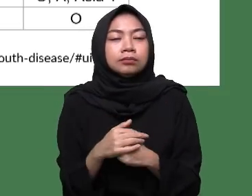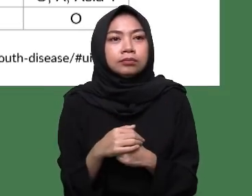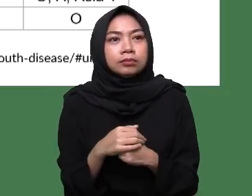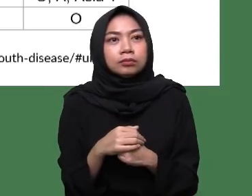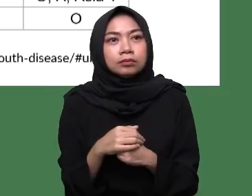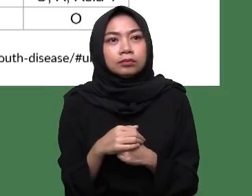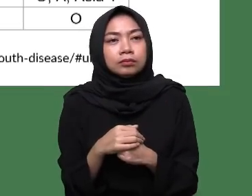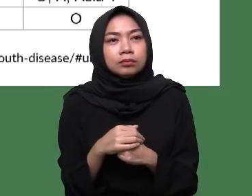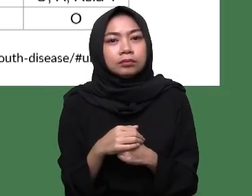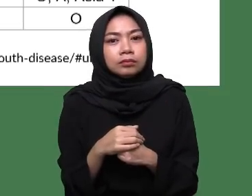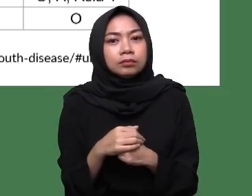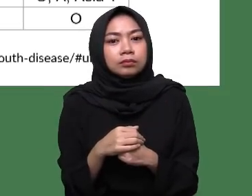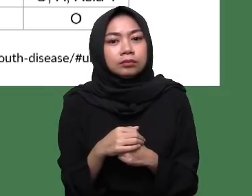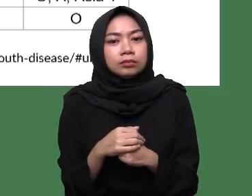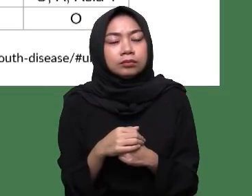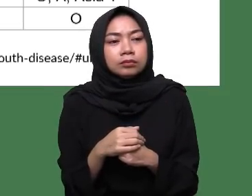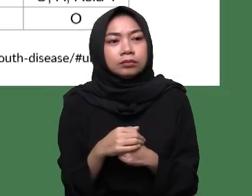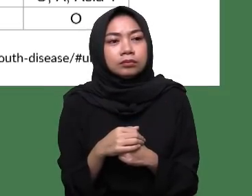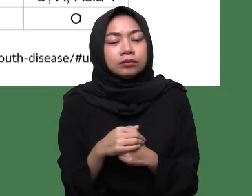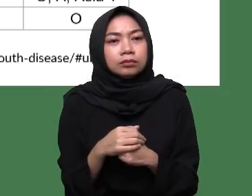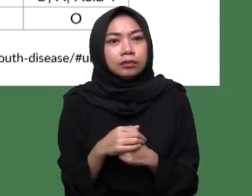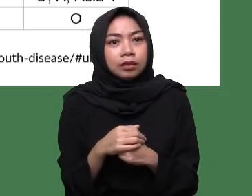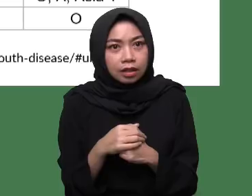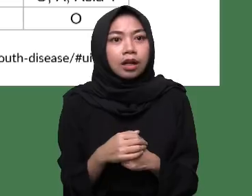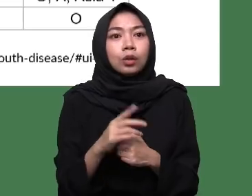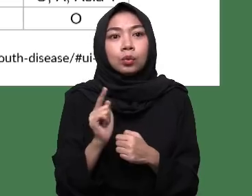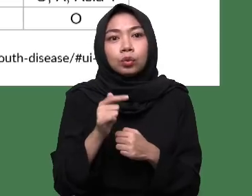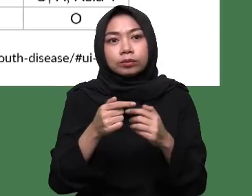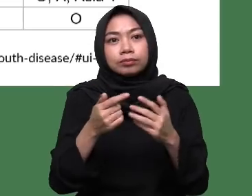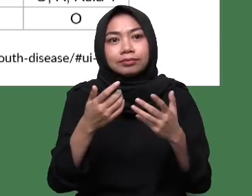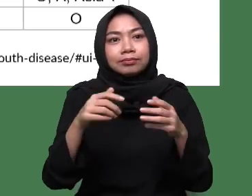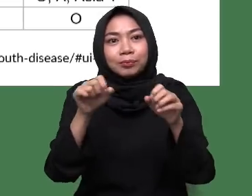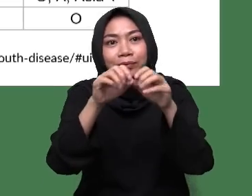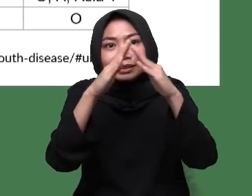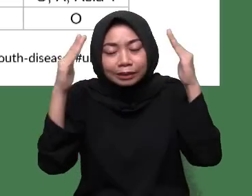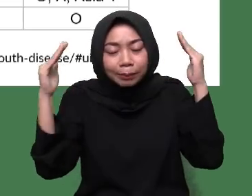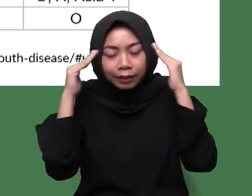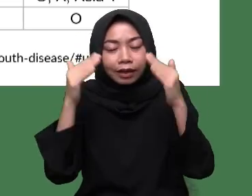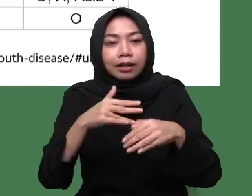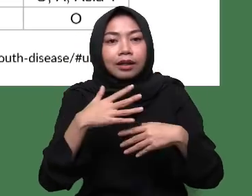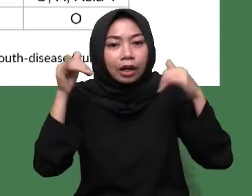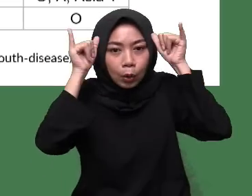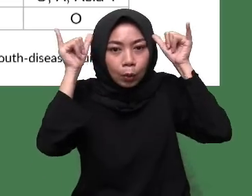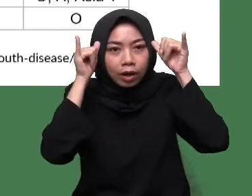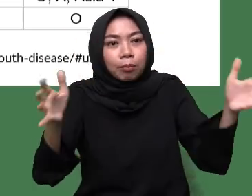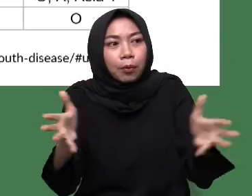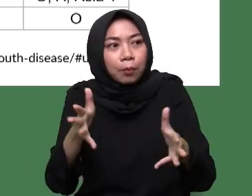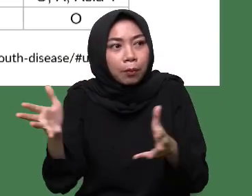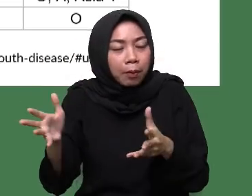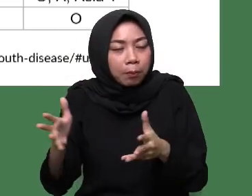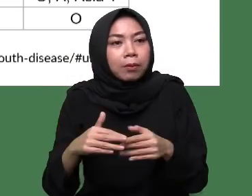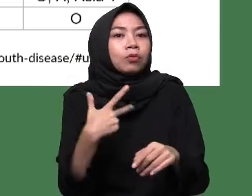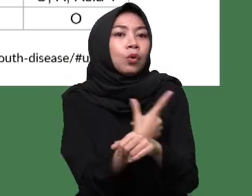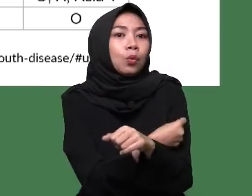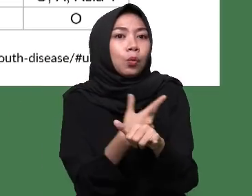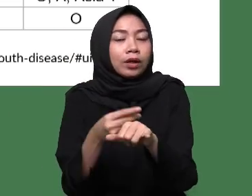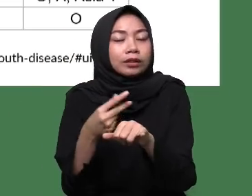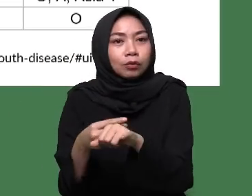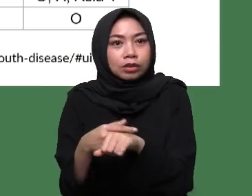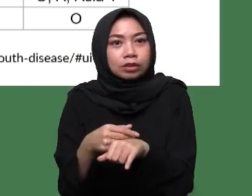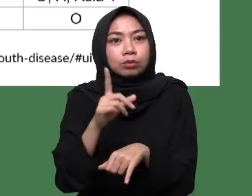or culturally inappropriate for smallholders' production systems. Studies have demonstrated